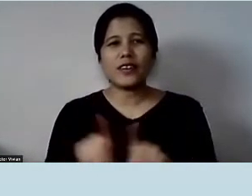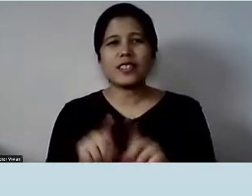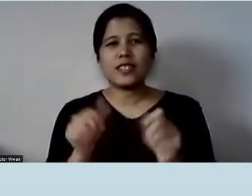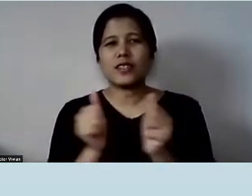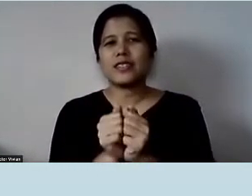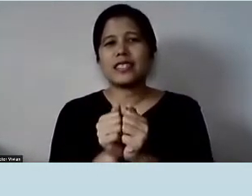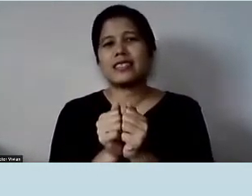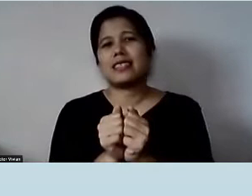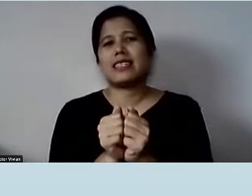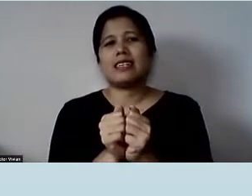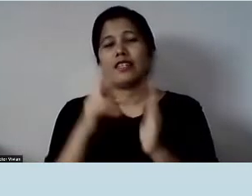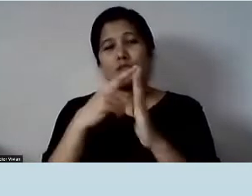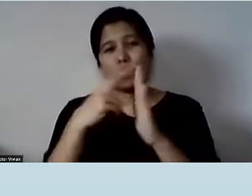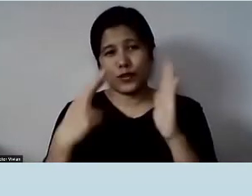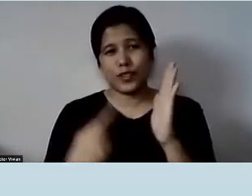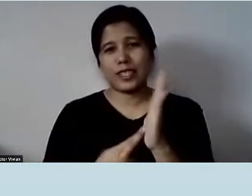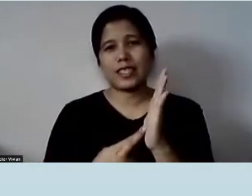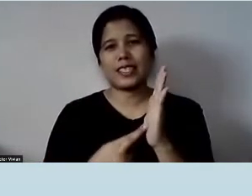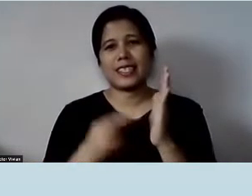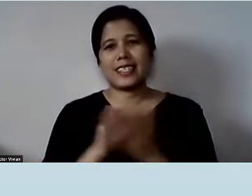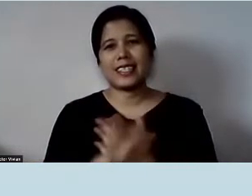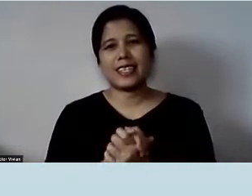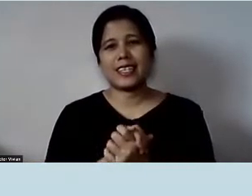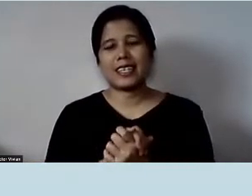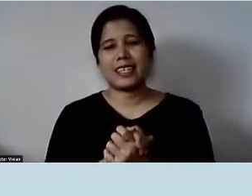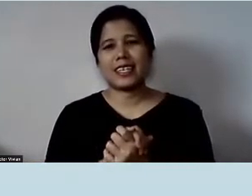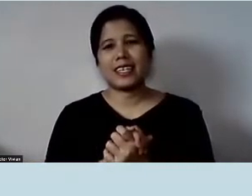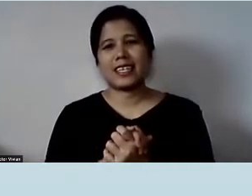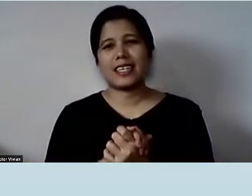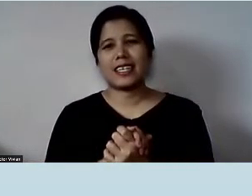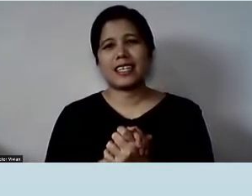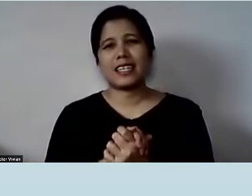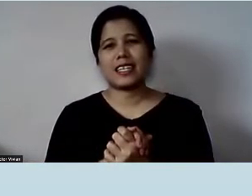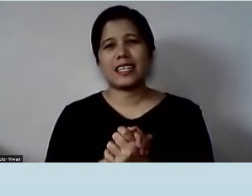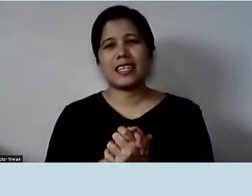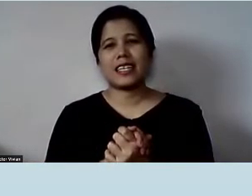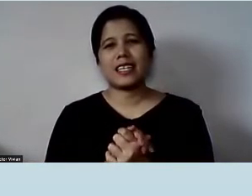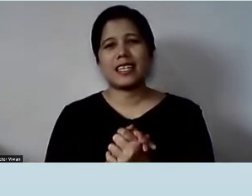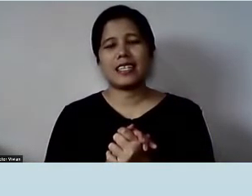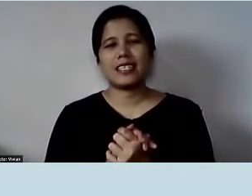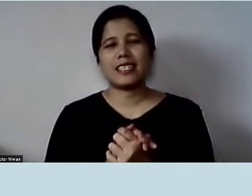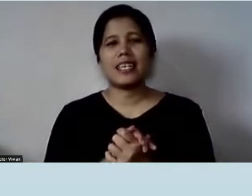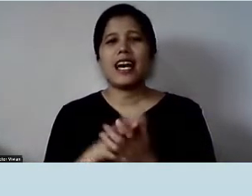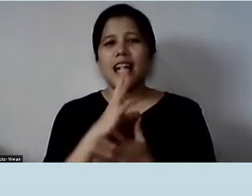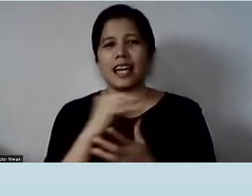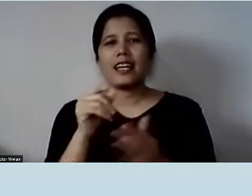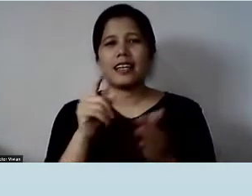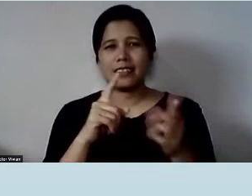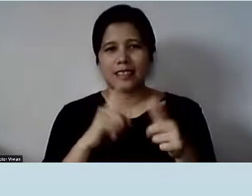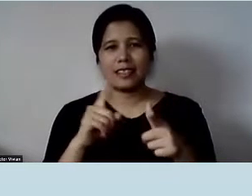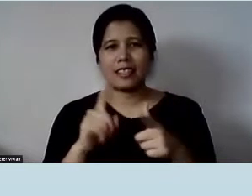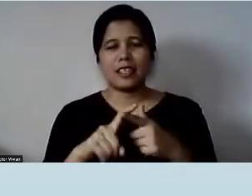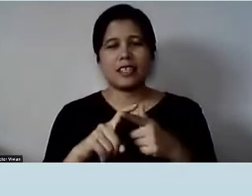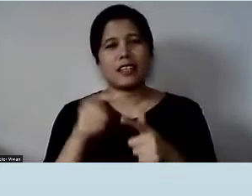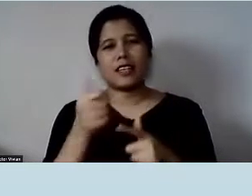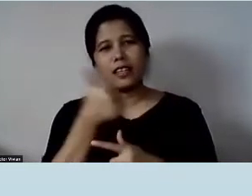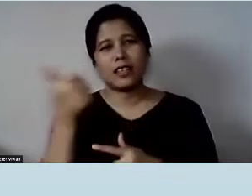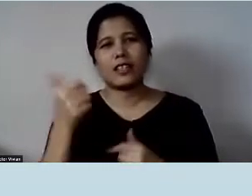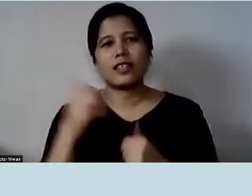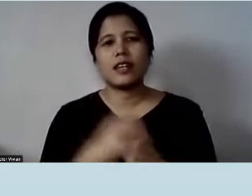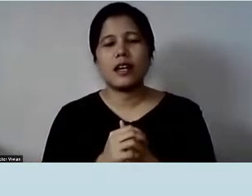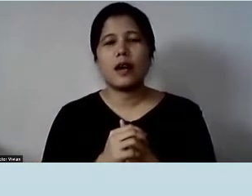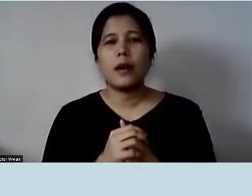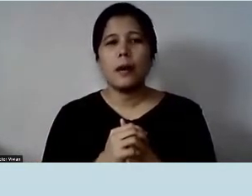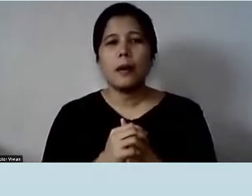discount. Dr. Francis, nandiyan ka pa ba? And then other one, medical